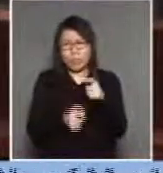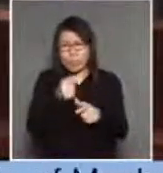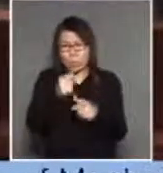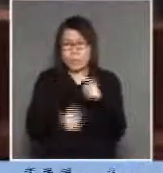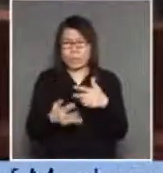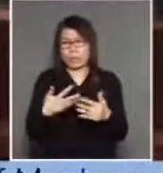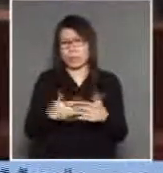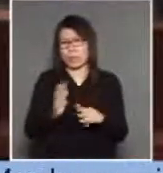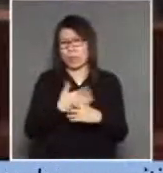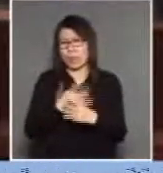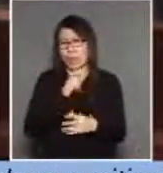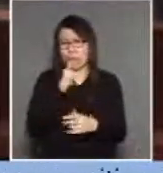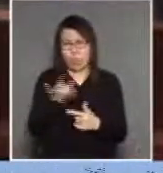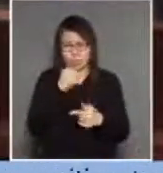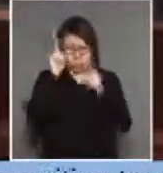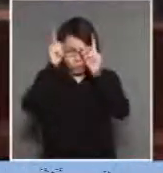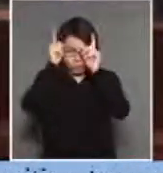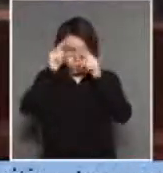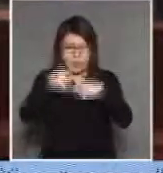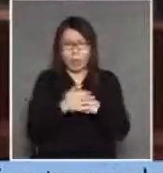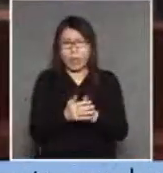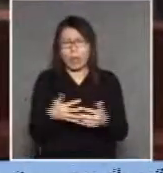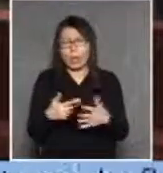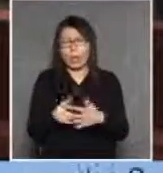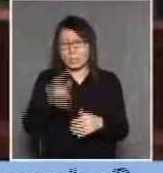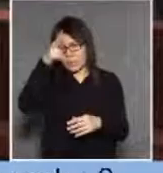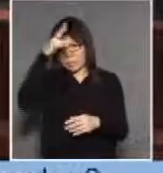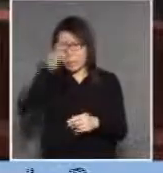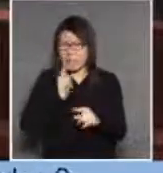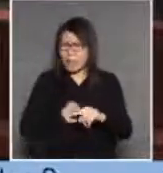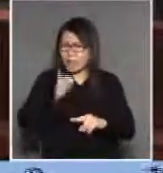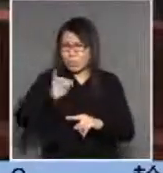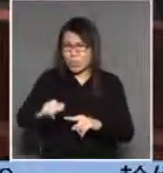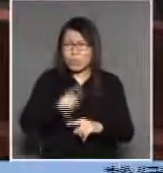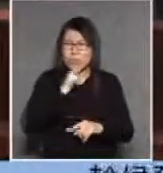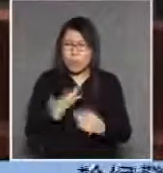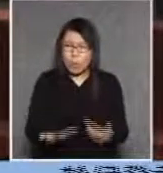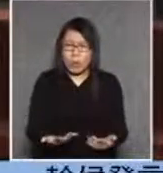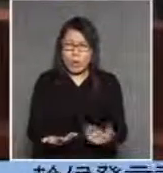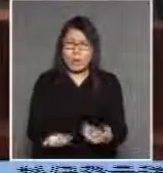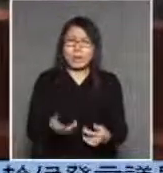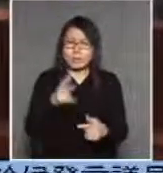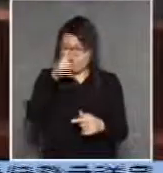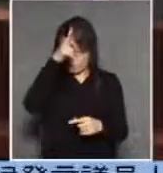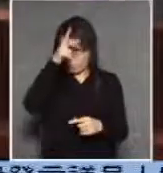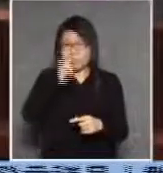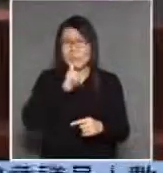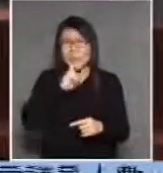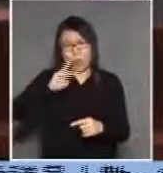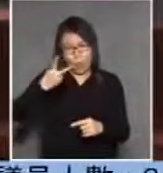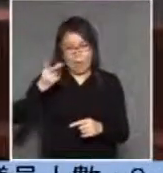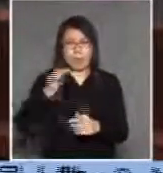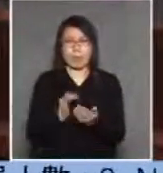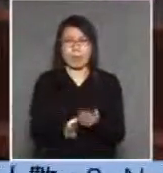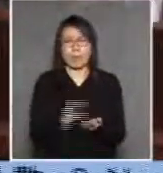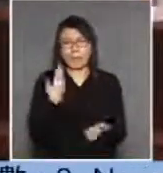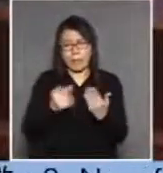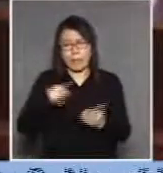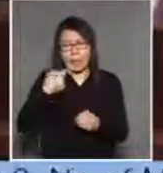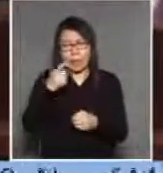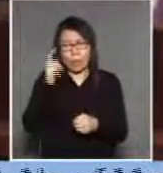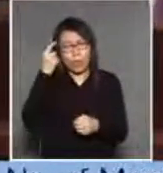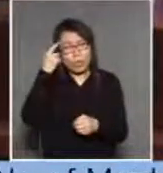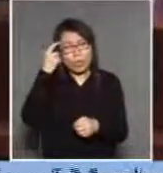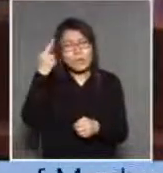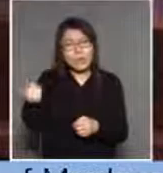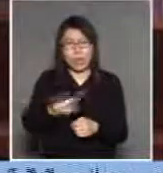found more and more false arguments. Is the government so bad? There is room for improvement on the part